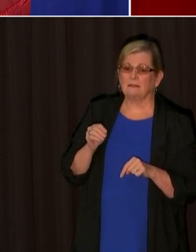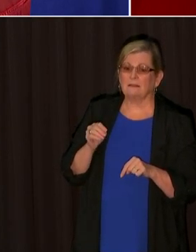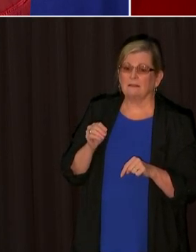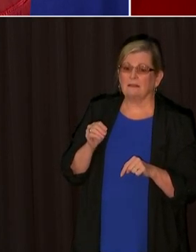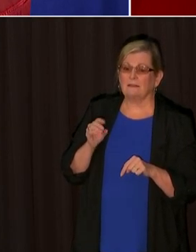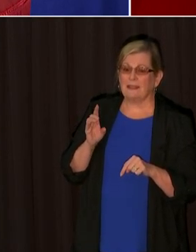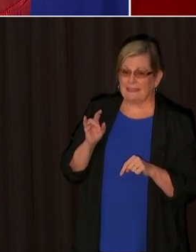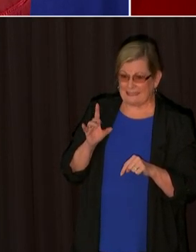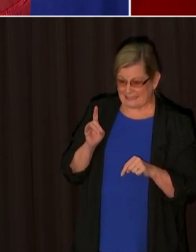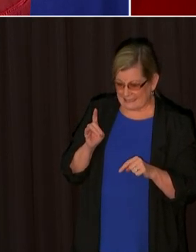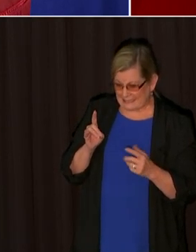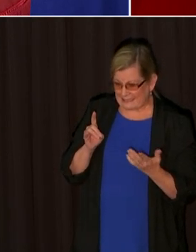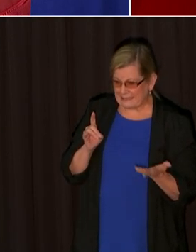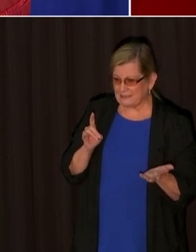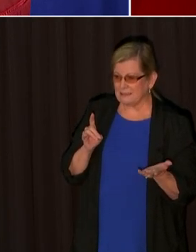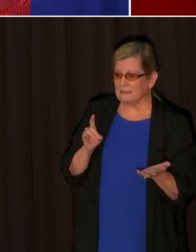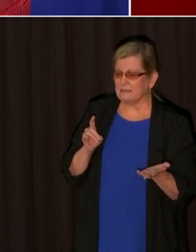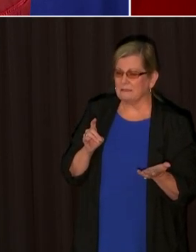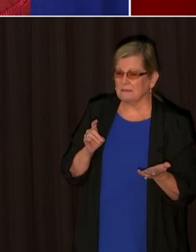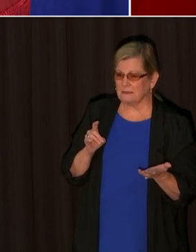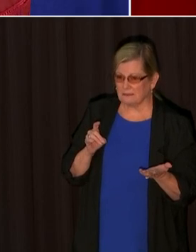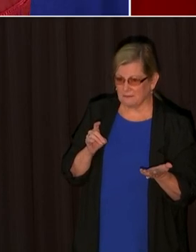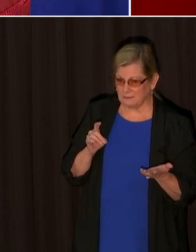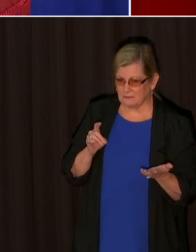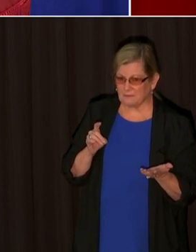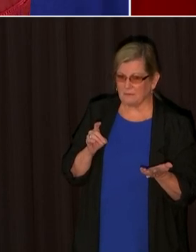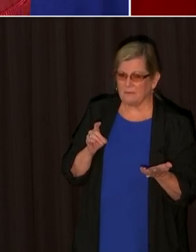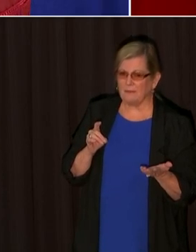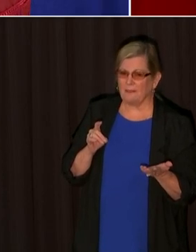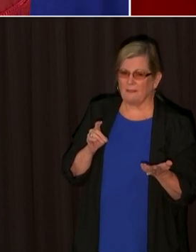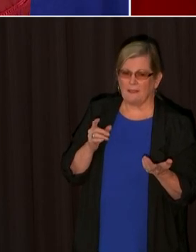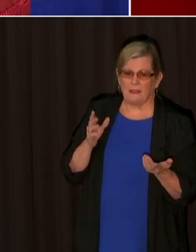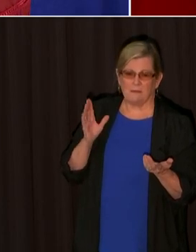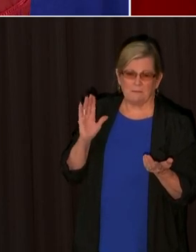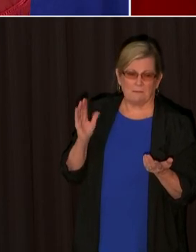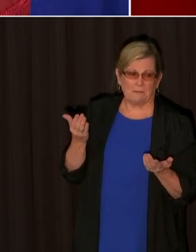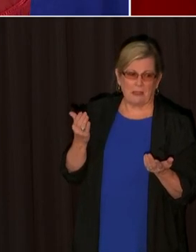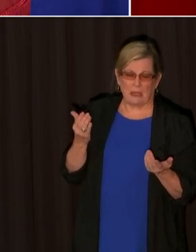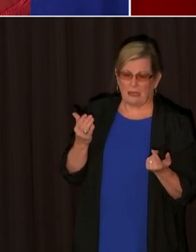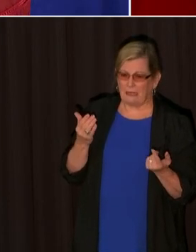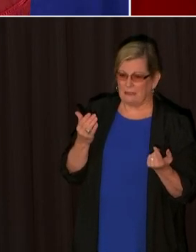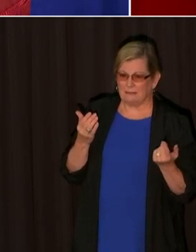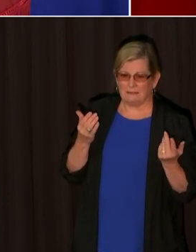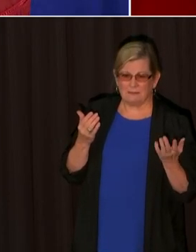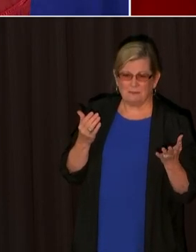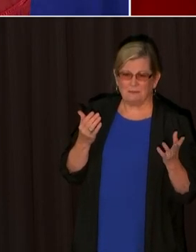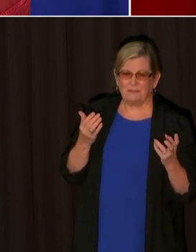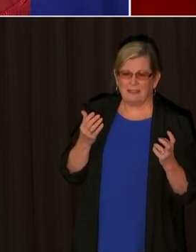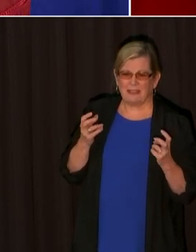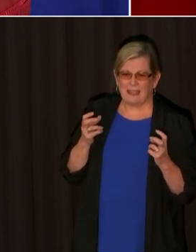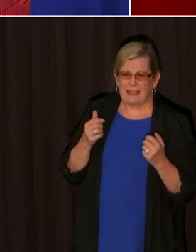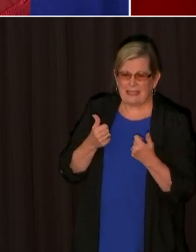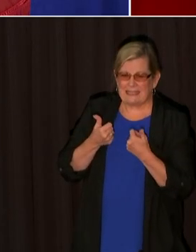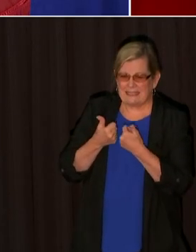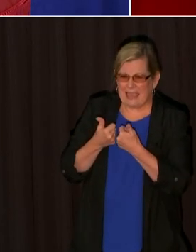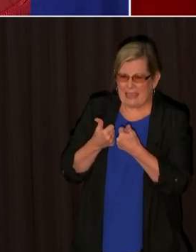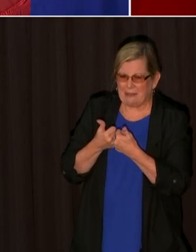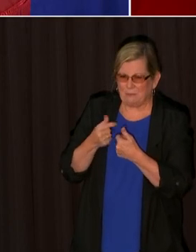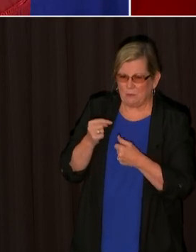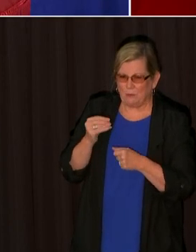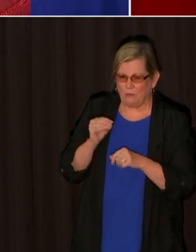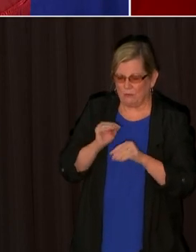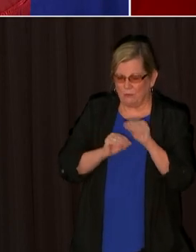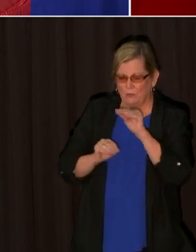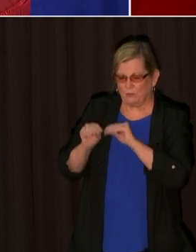And in that regard, it appears to me to be a shell game, that them moving dollars around from this